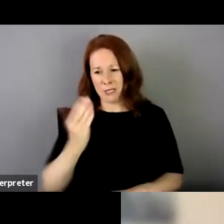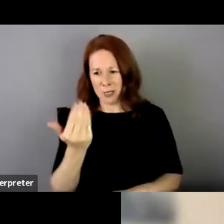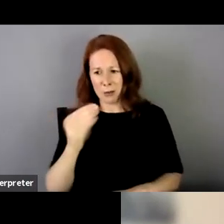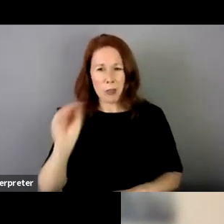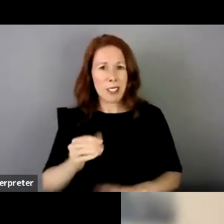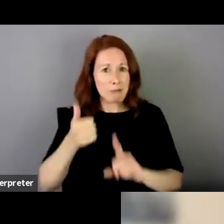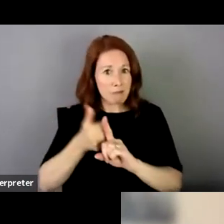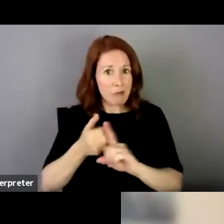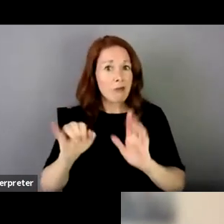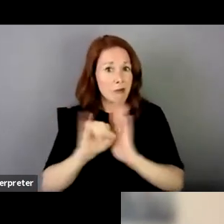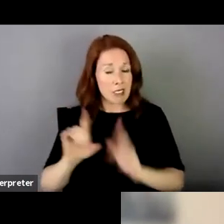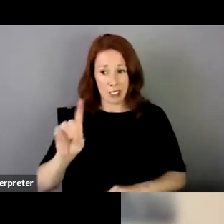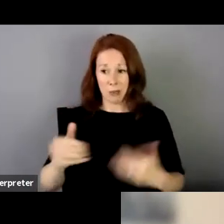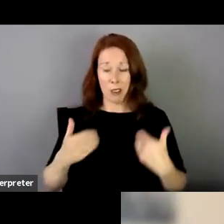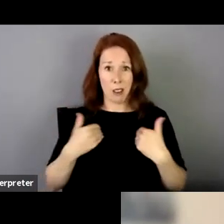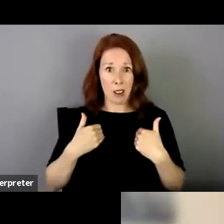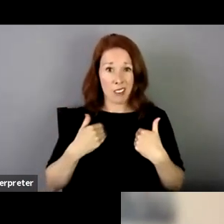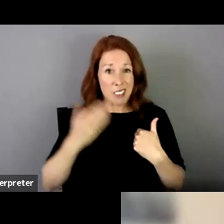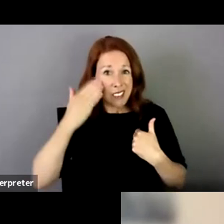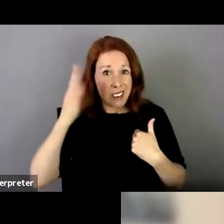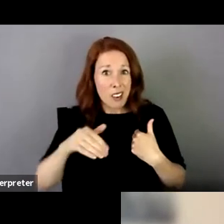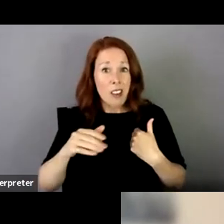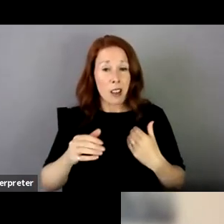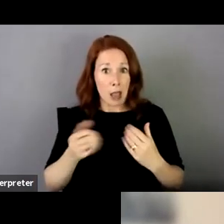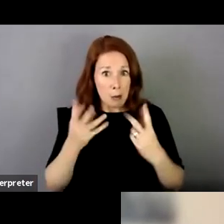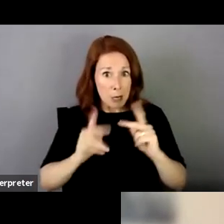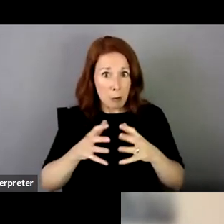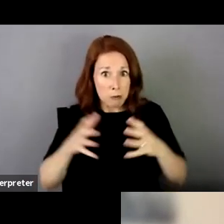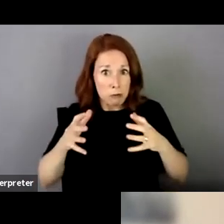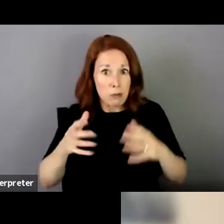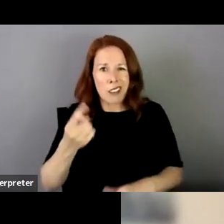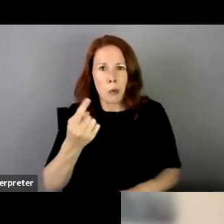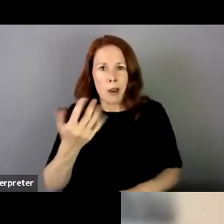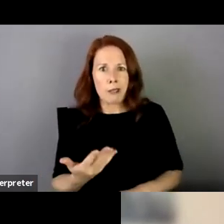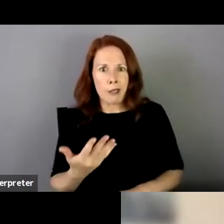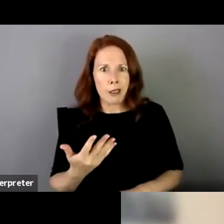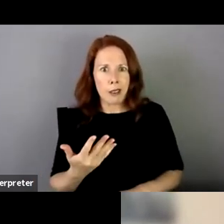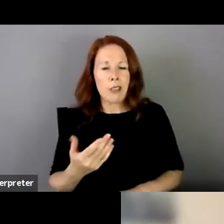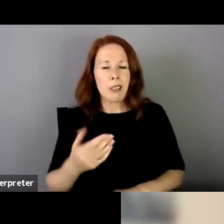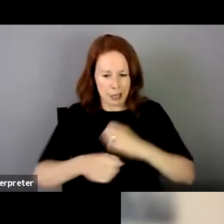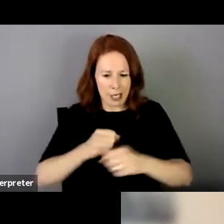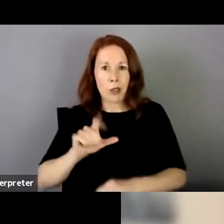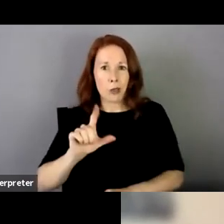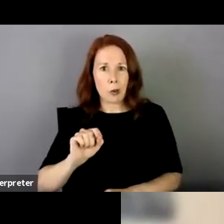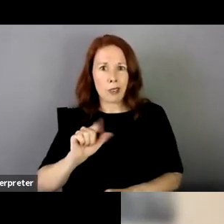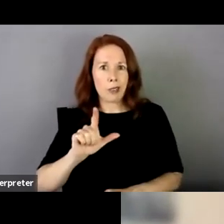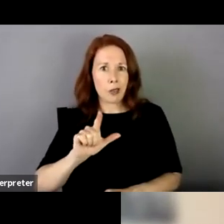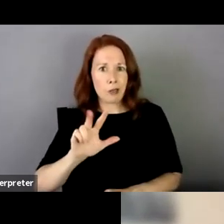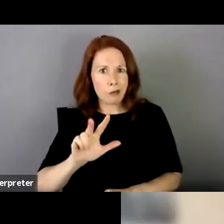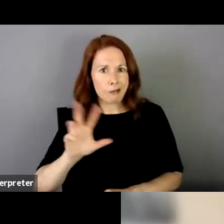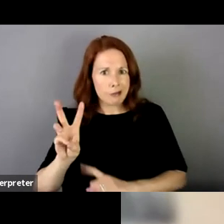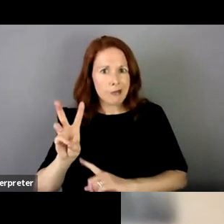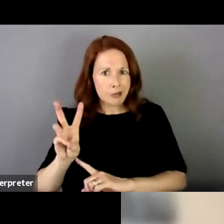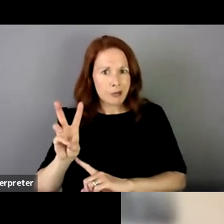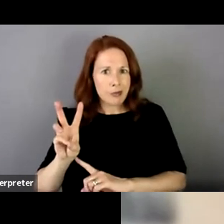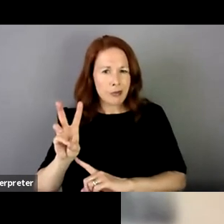disability, and that population is expected to grow to 1 in 5 by 2036. So let's start with something